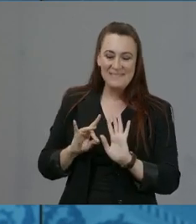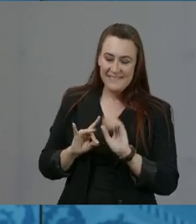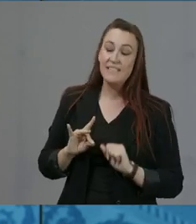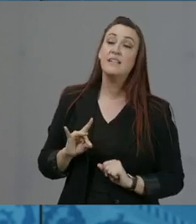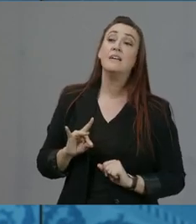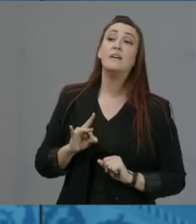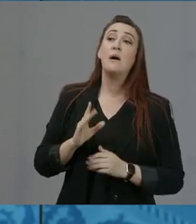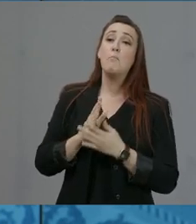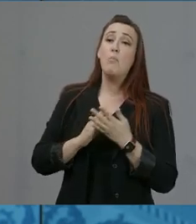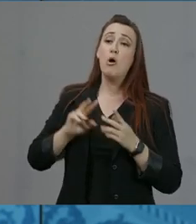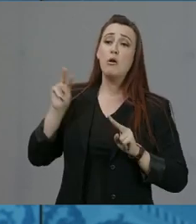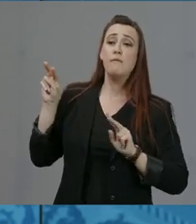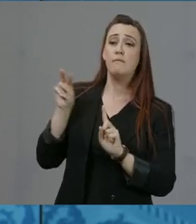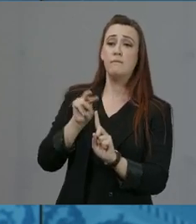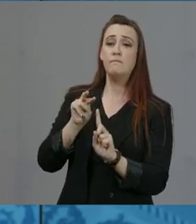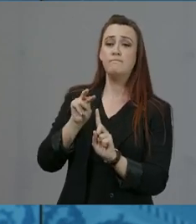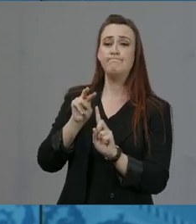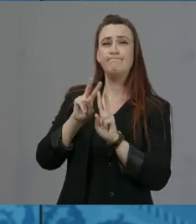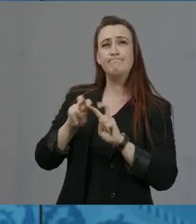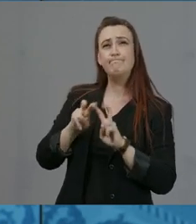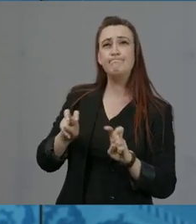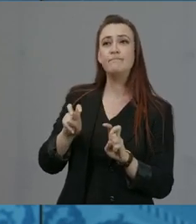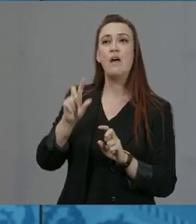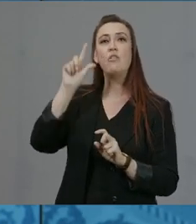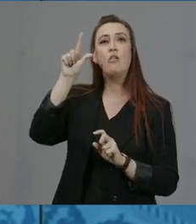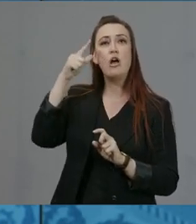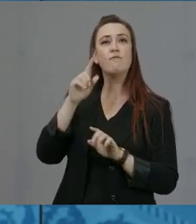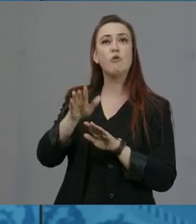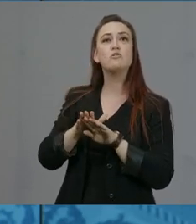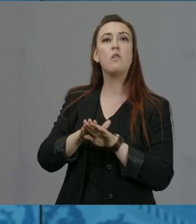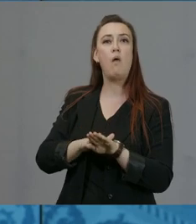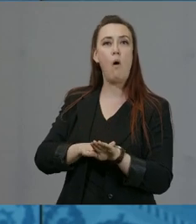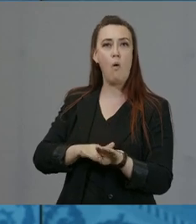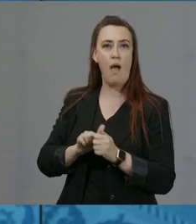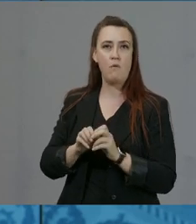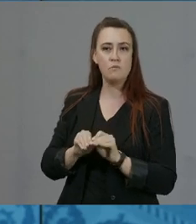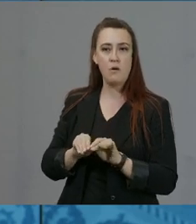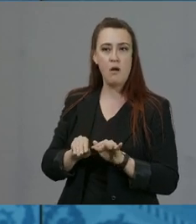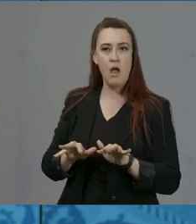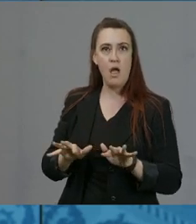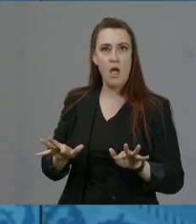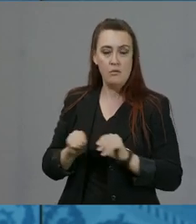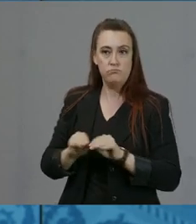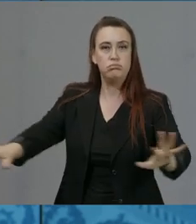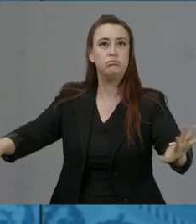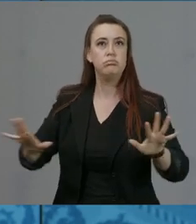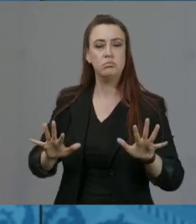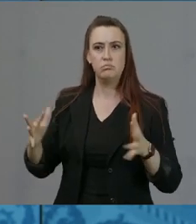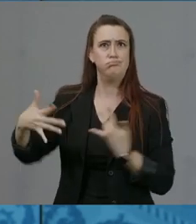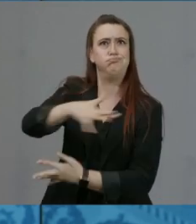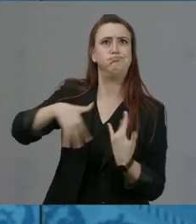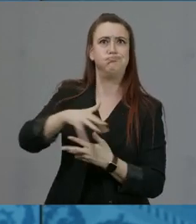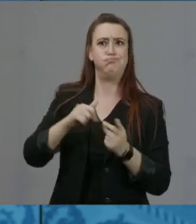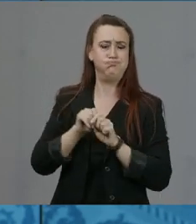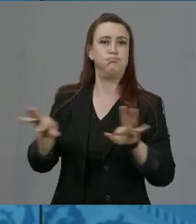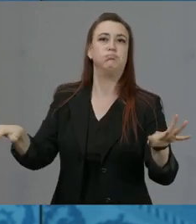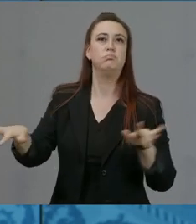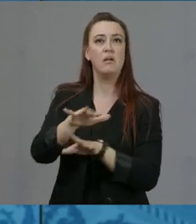this goes to the logic in terms of slowing the spread, and that was the places of largest